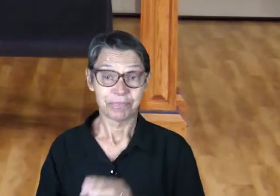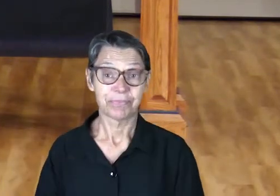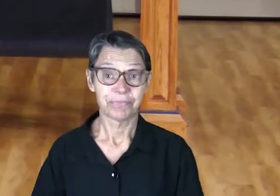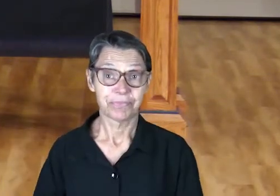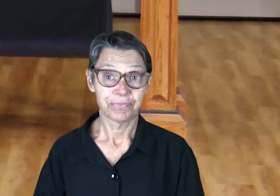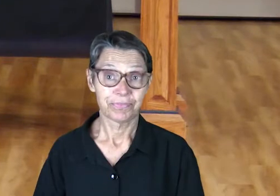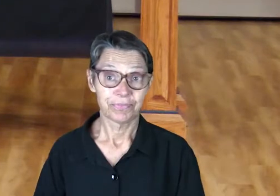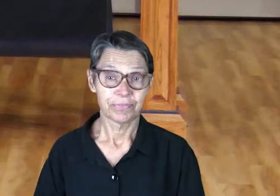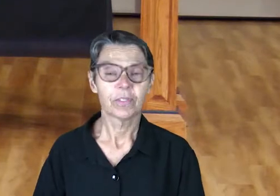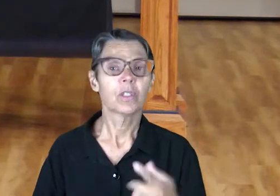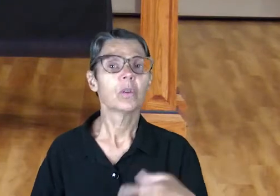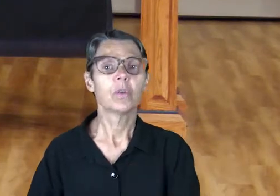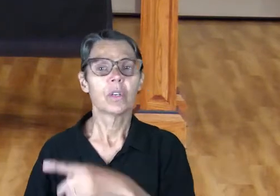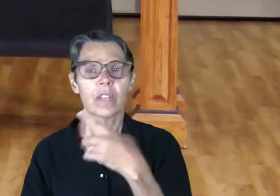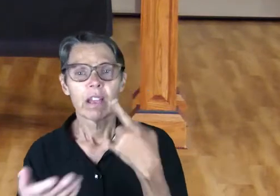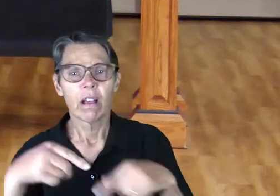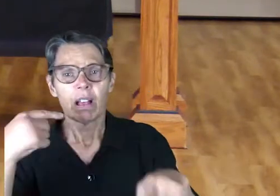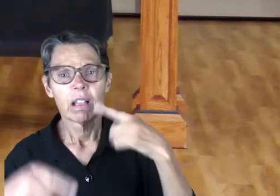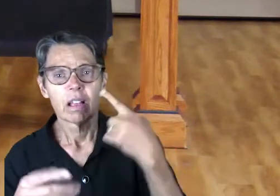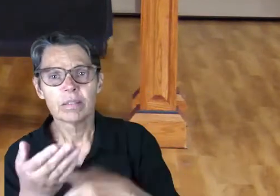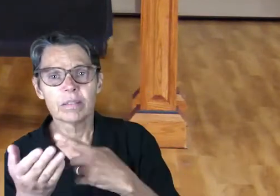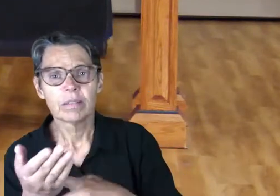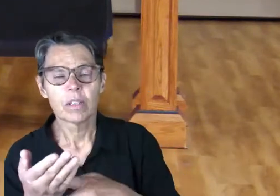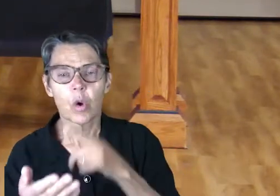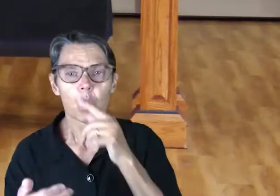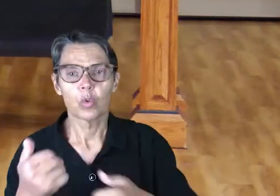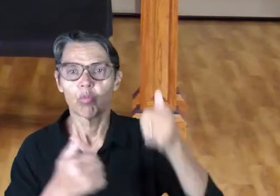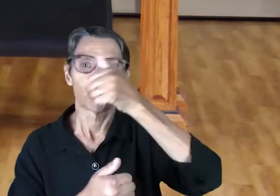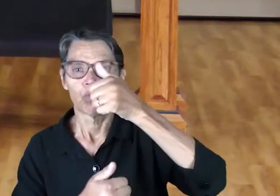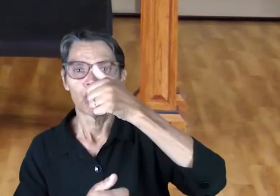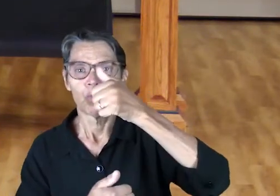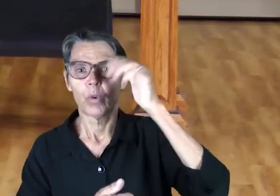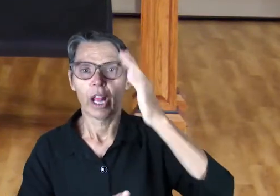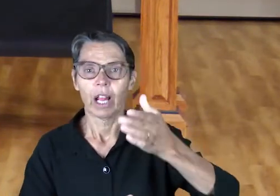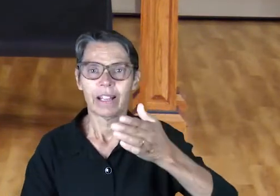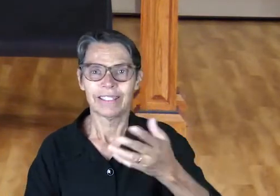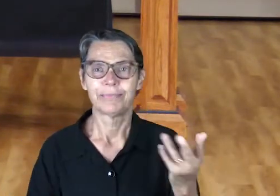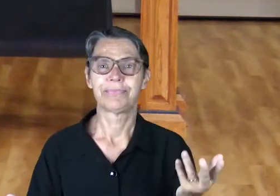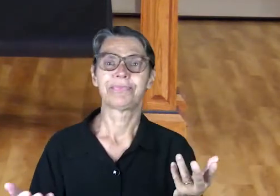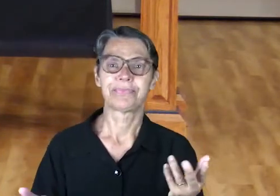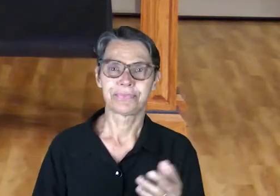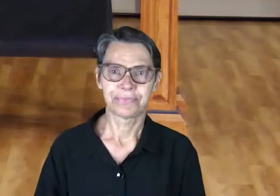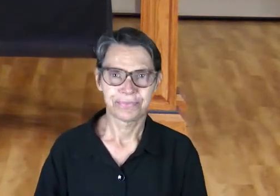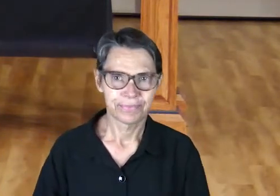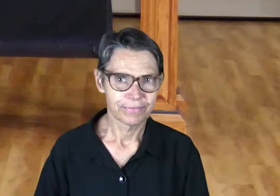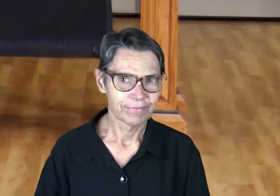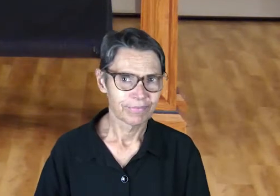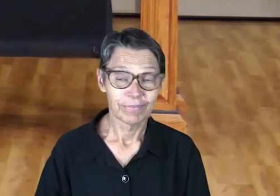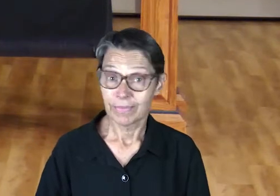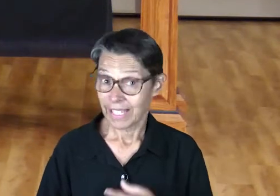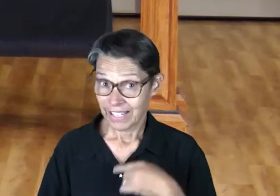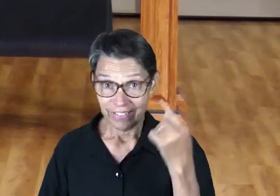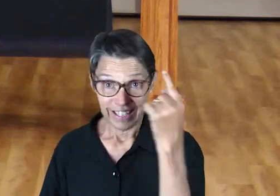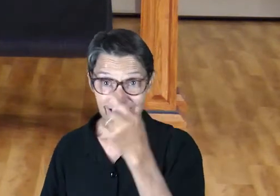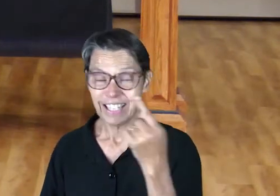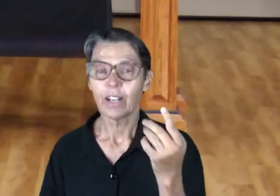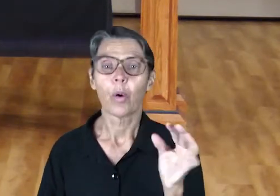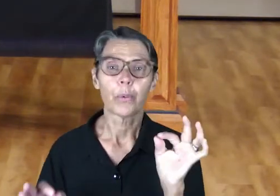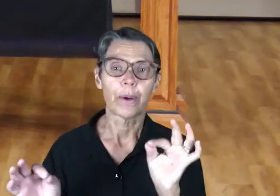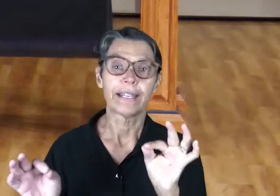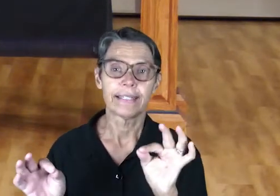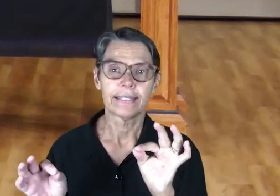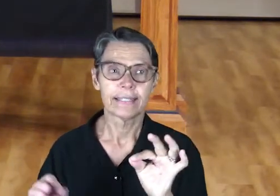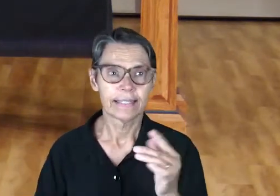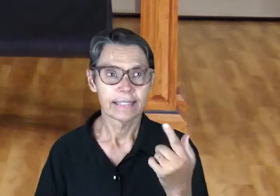us. And what do they argue about? Which one of them is the greatest? And we think to